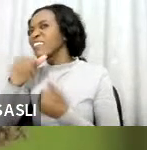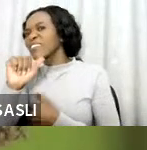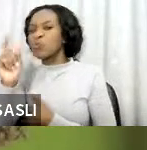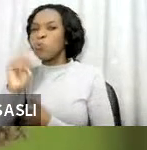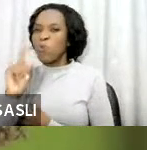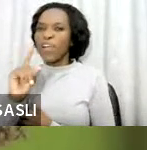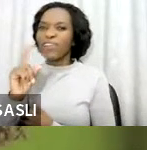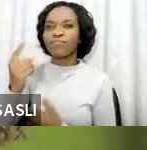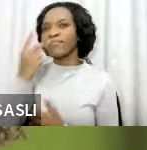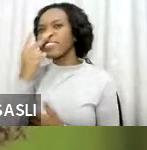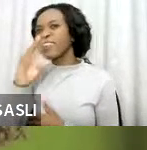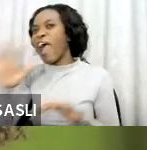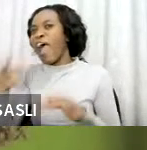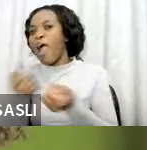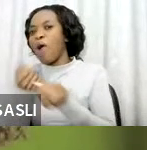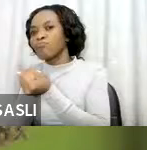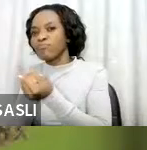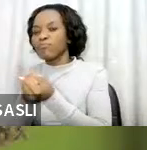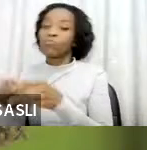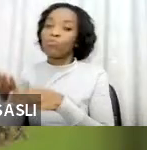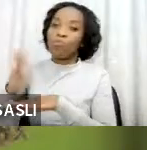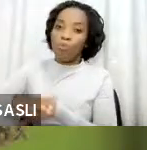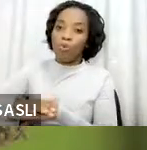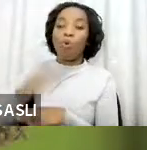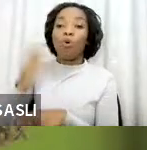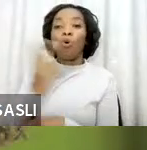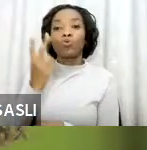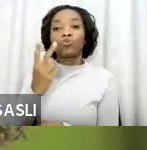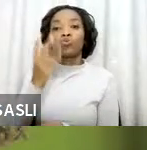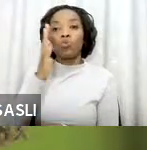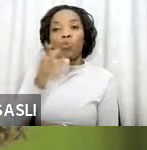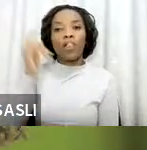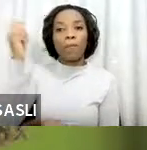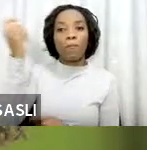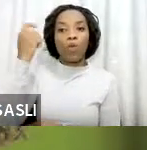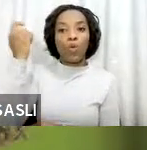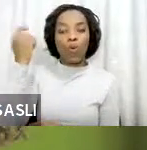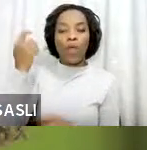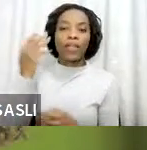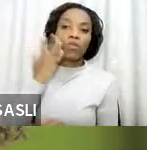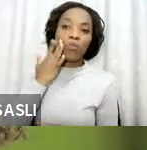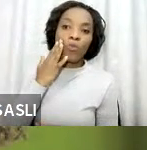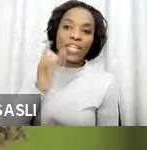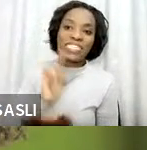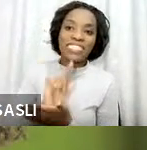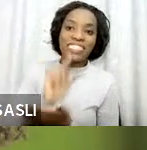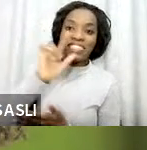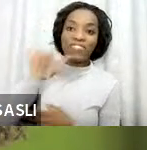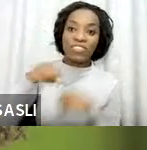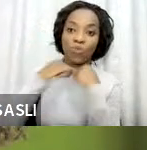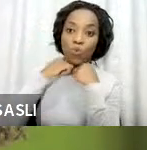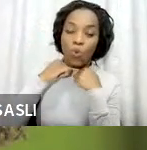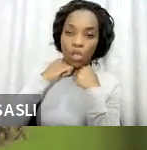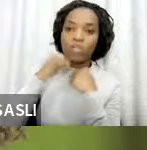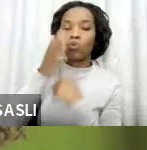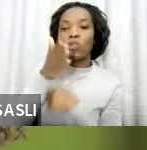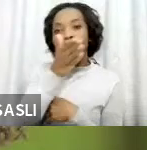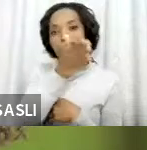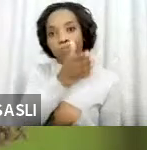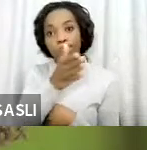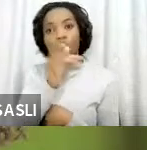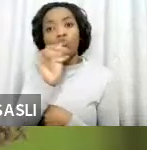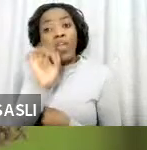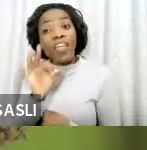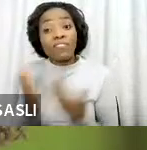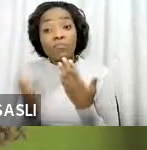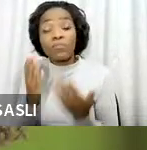with them. And we will be in Polokwane on the 17th of August engaging. So should you request that